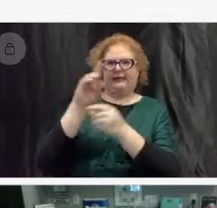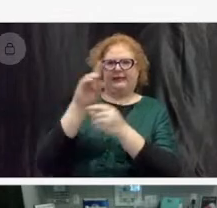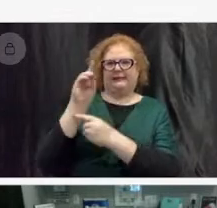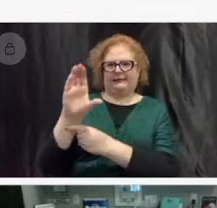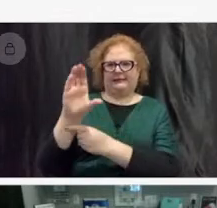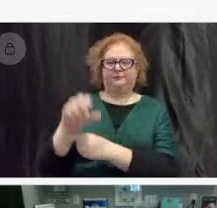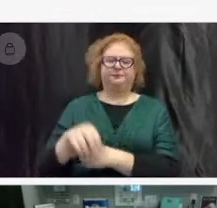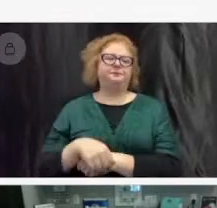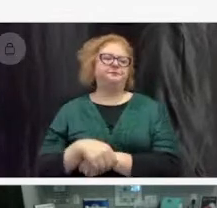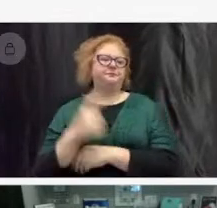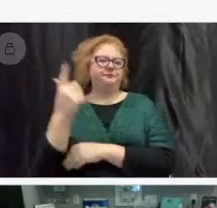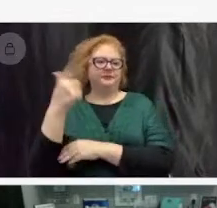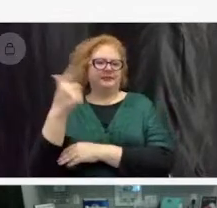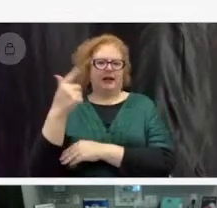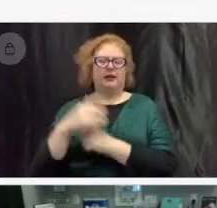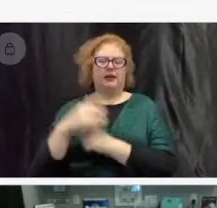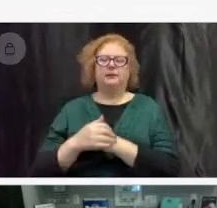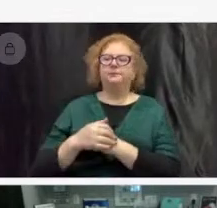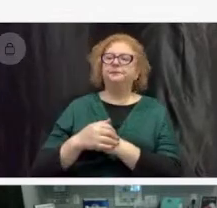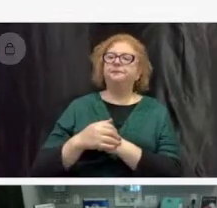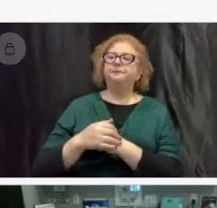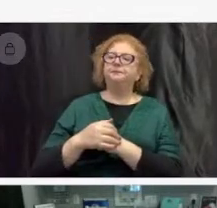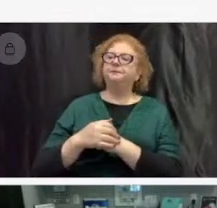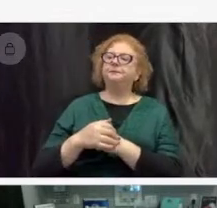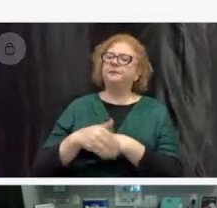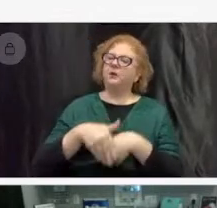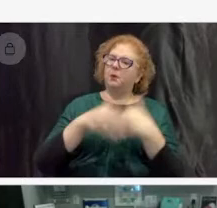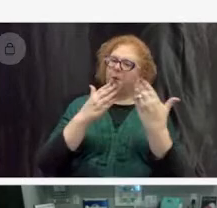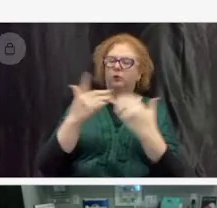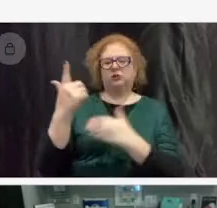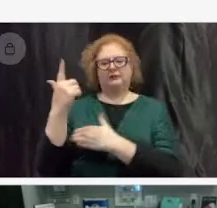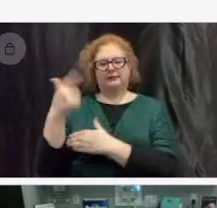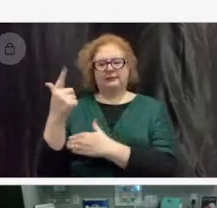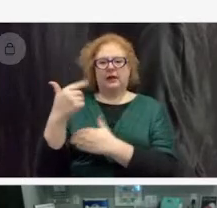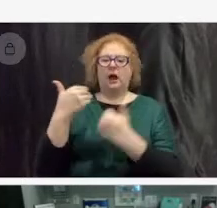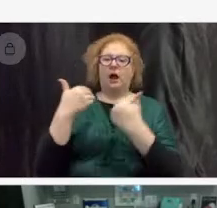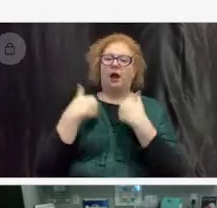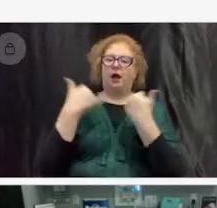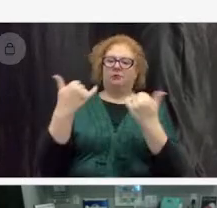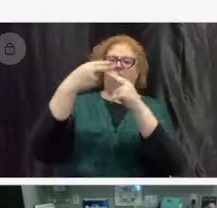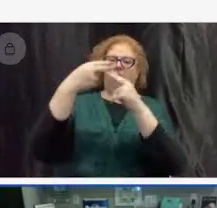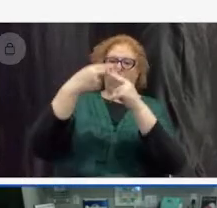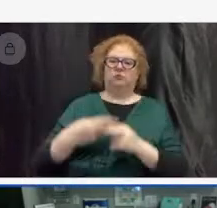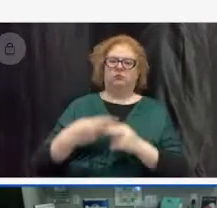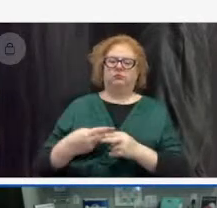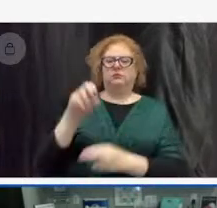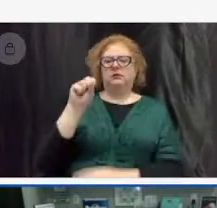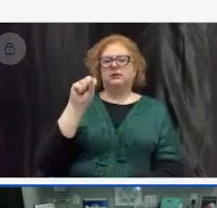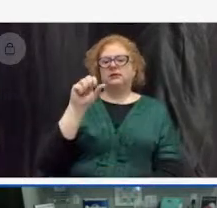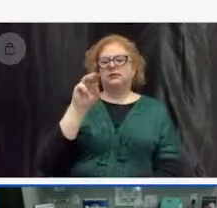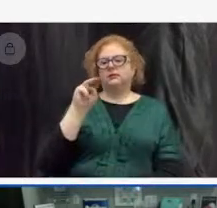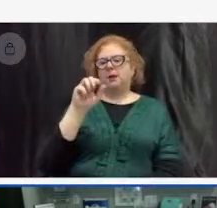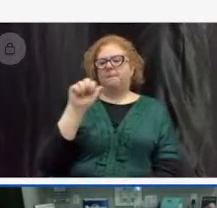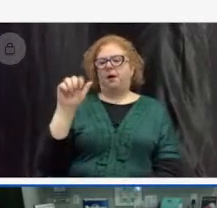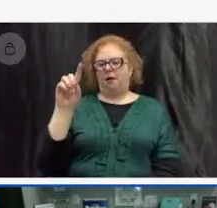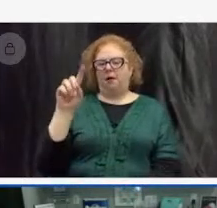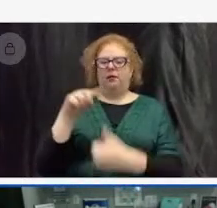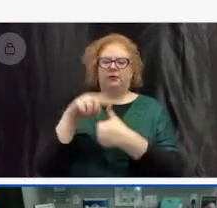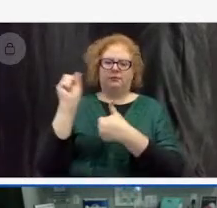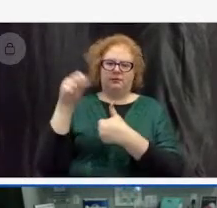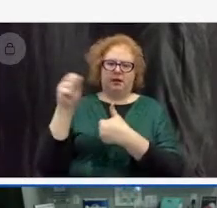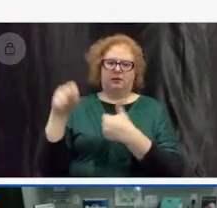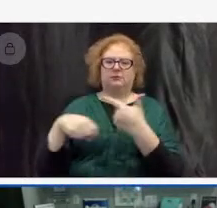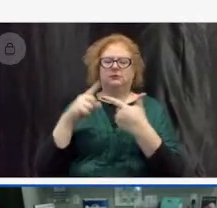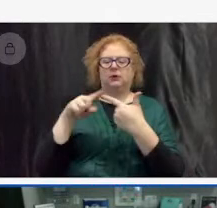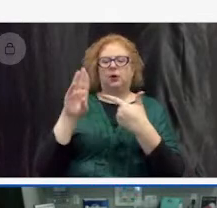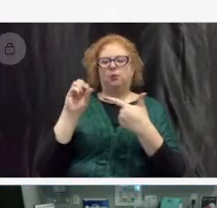have a motion and a second on that. And we can get a roll call for that, please. Samad, Yes.